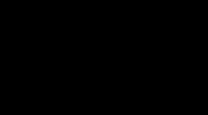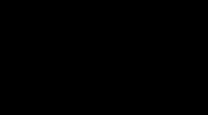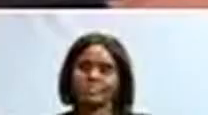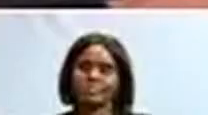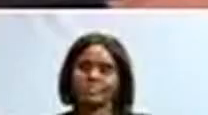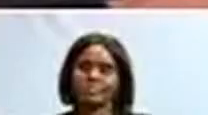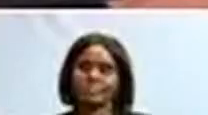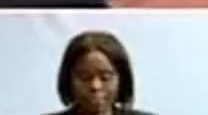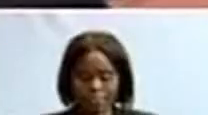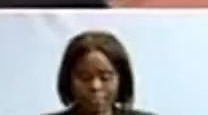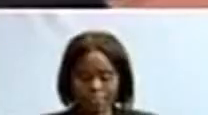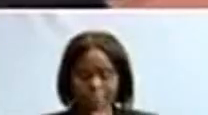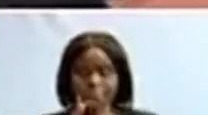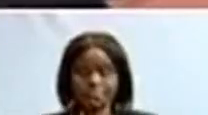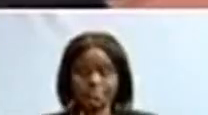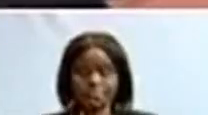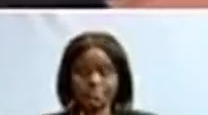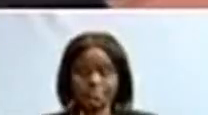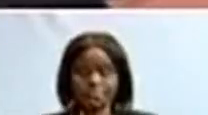here,